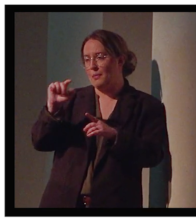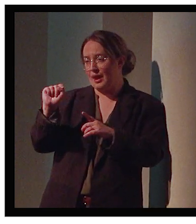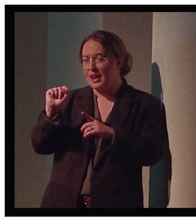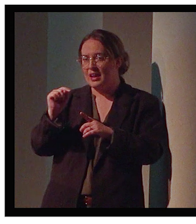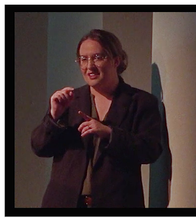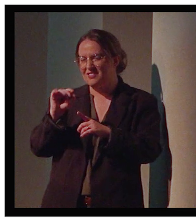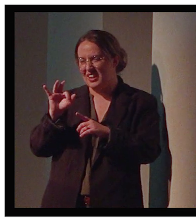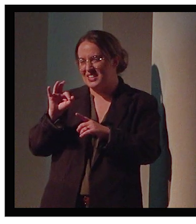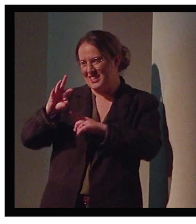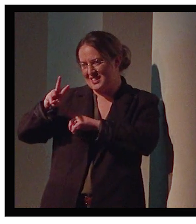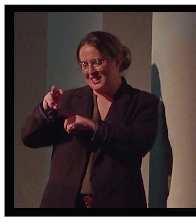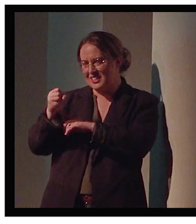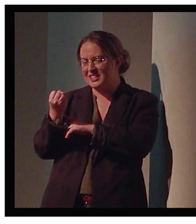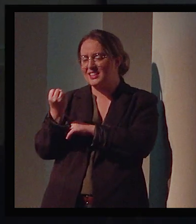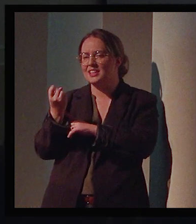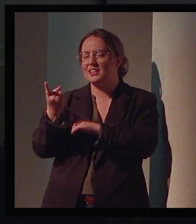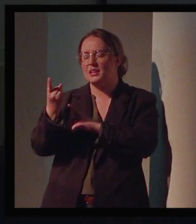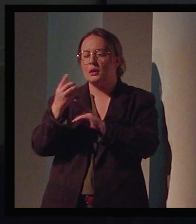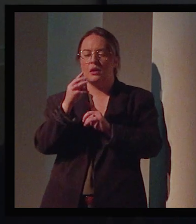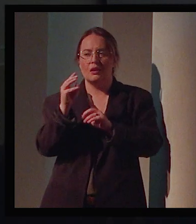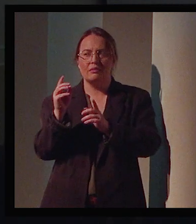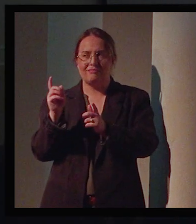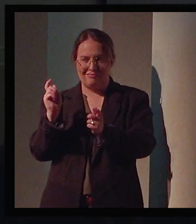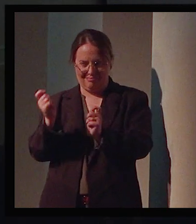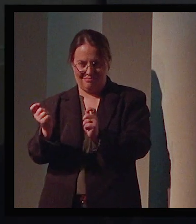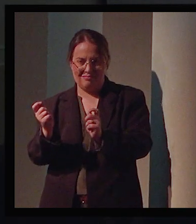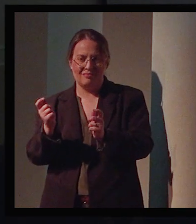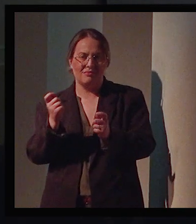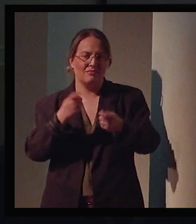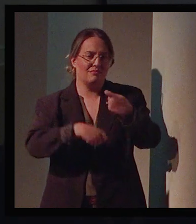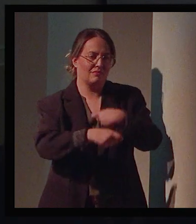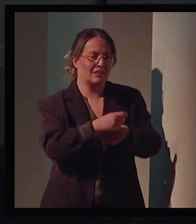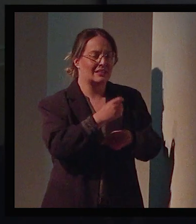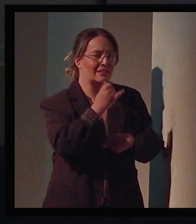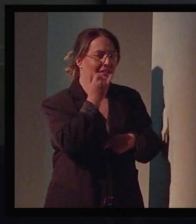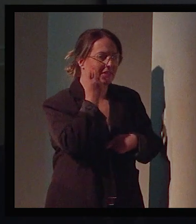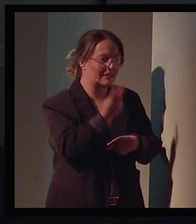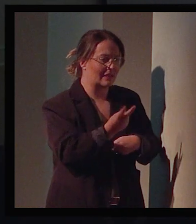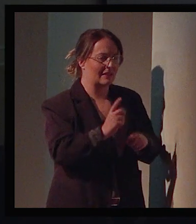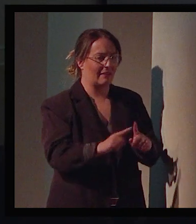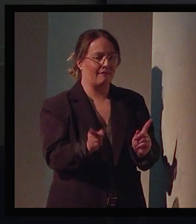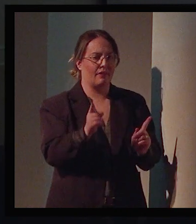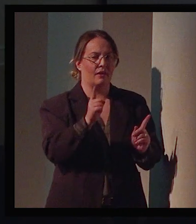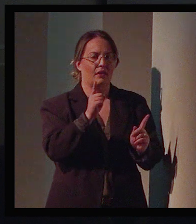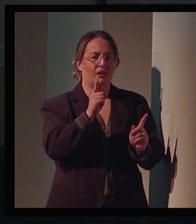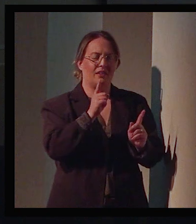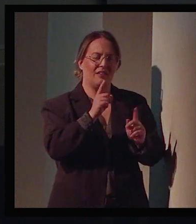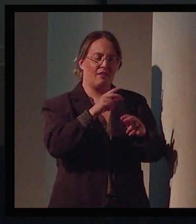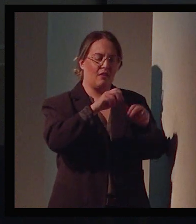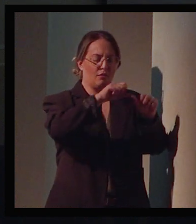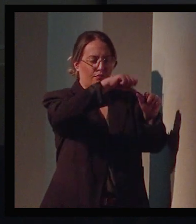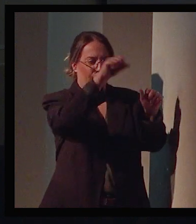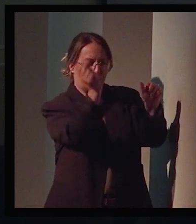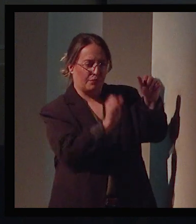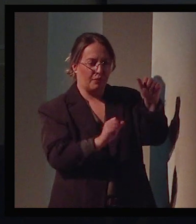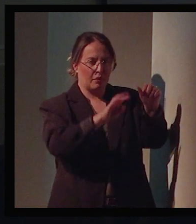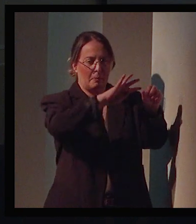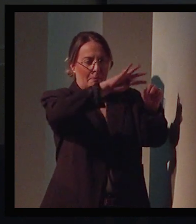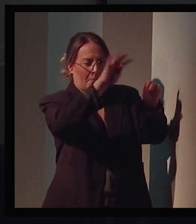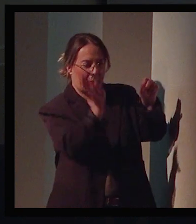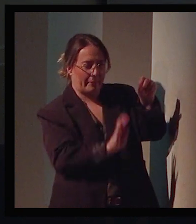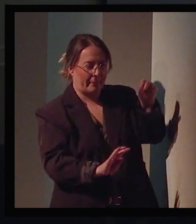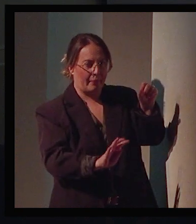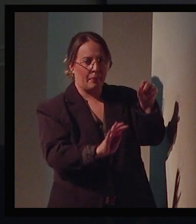at, Monet conveys the choppy, windswept sea off the Normandy coast in forceful, curved brushstrokes.